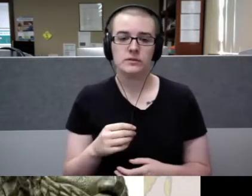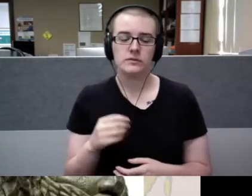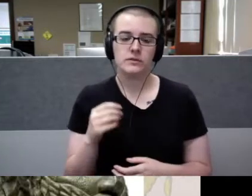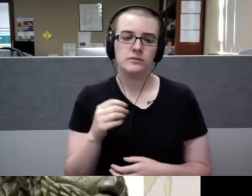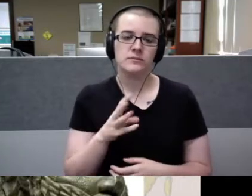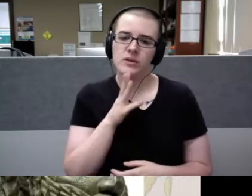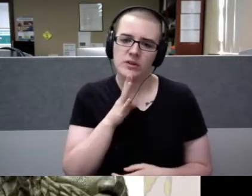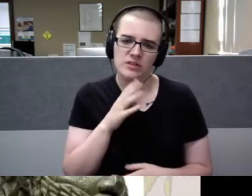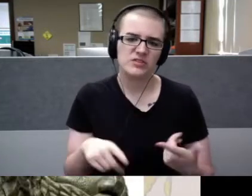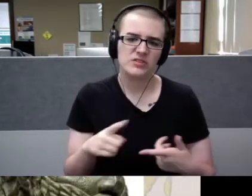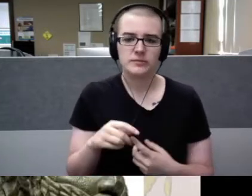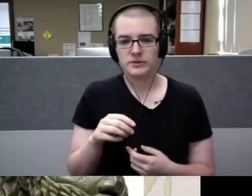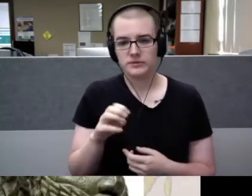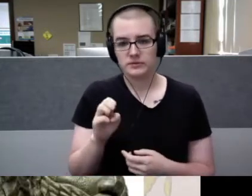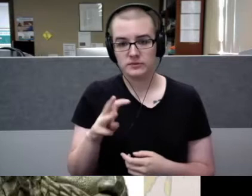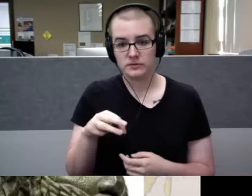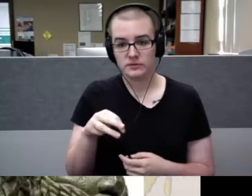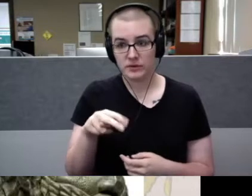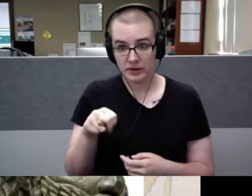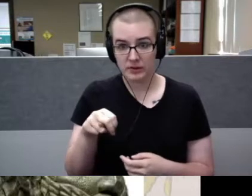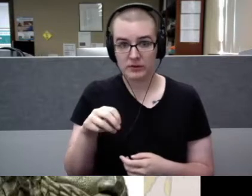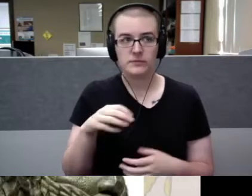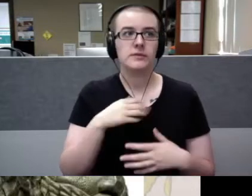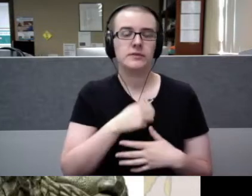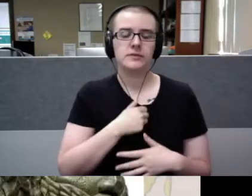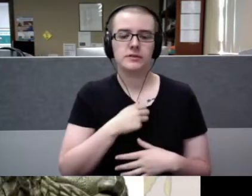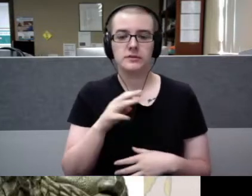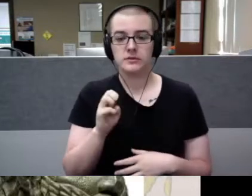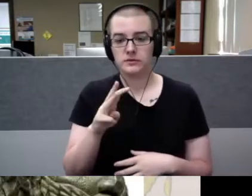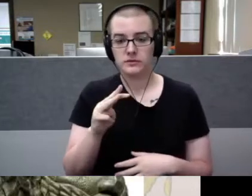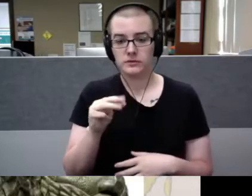Now, an empire, and you need to know this, I'm not trying to